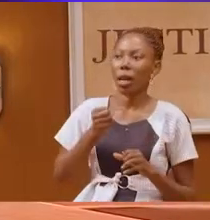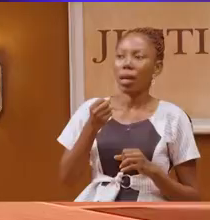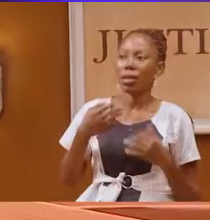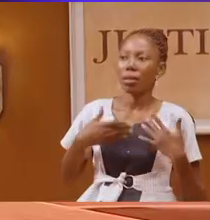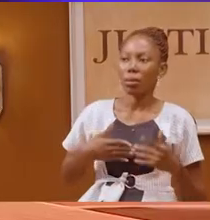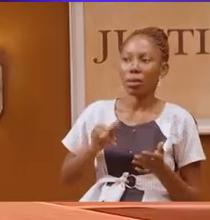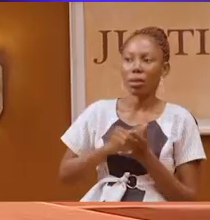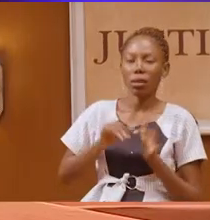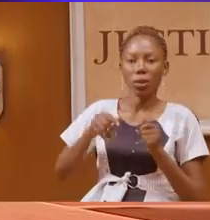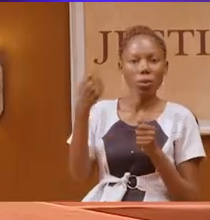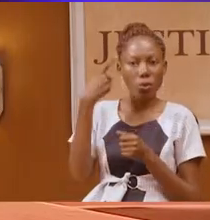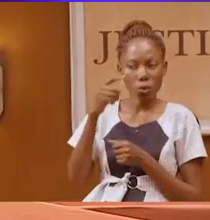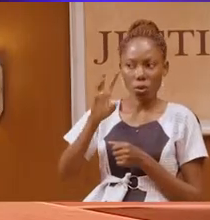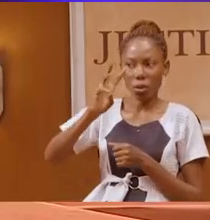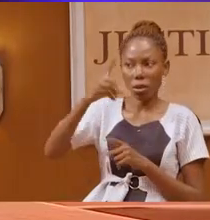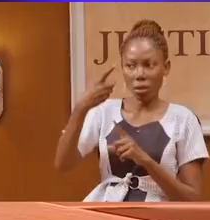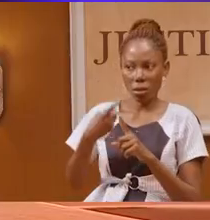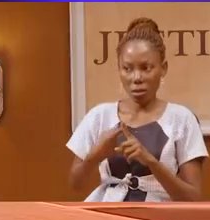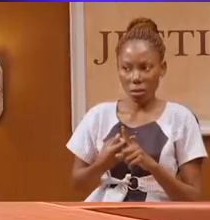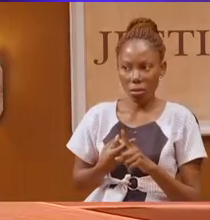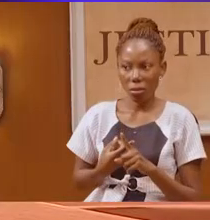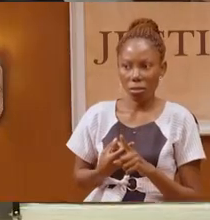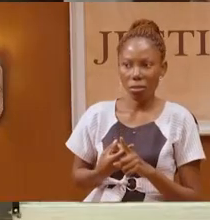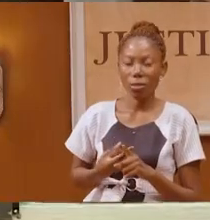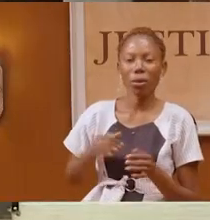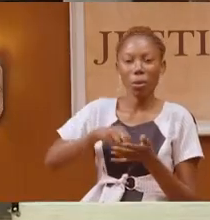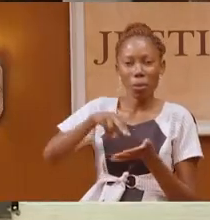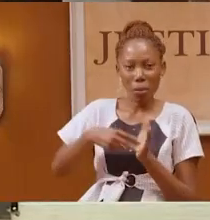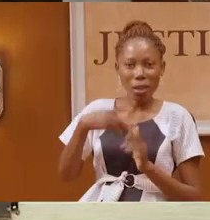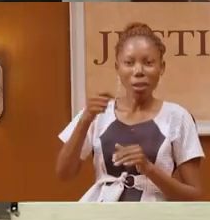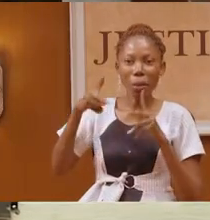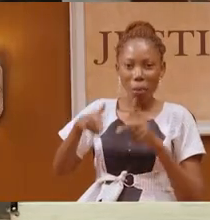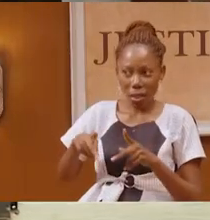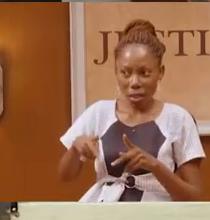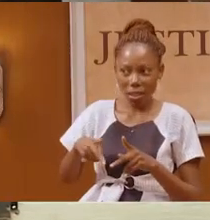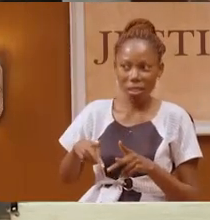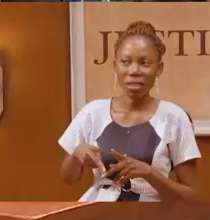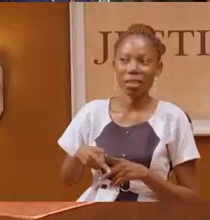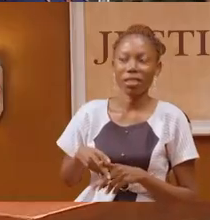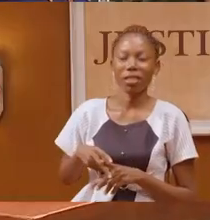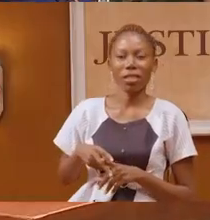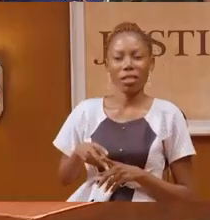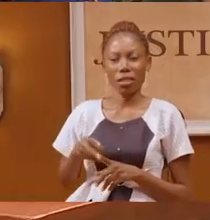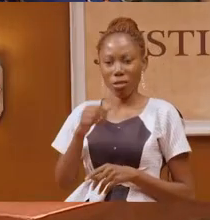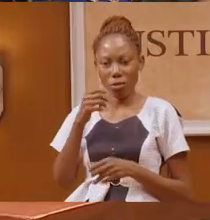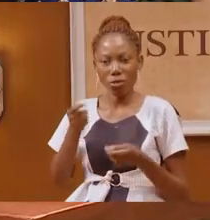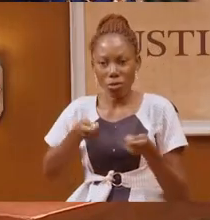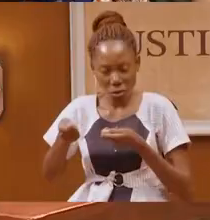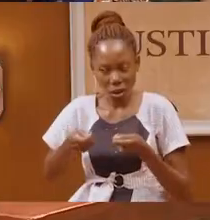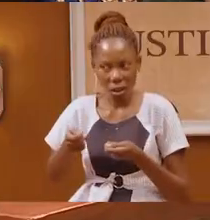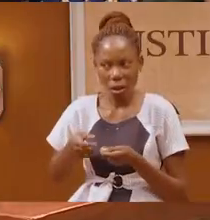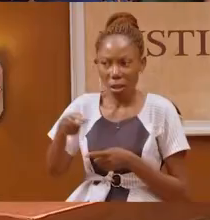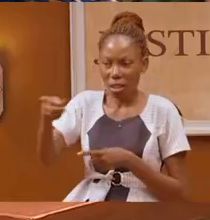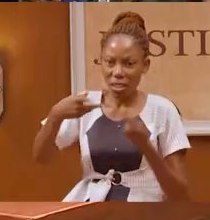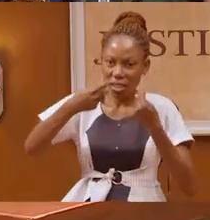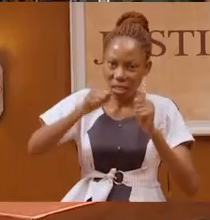stay with Chinenye for more than 6 months, I promise the person something that I'm tangible. But I managed this woman for 8 years. Now, this is